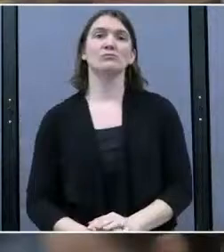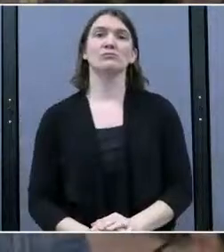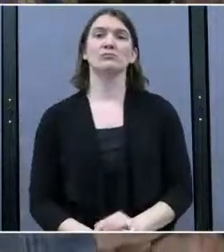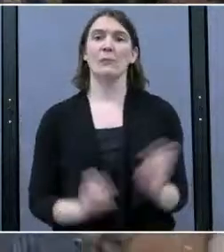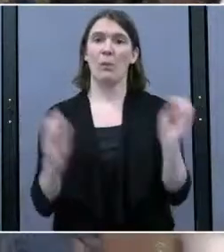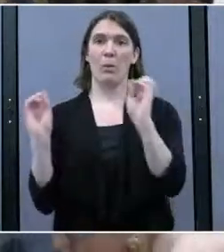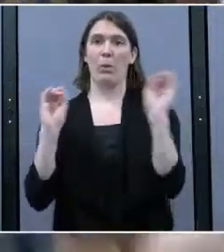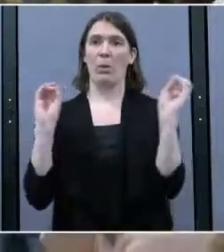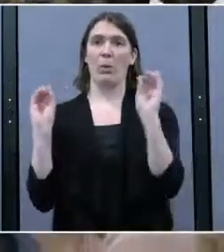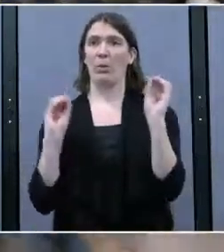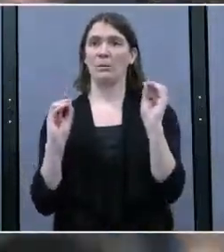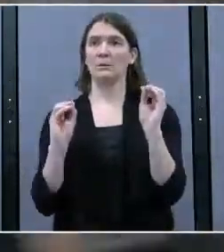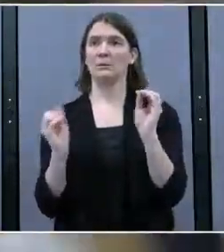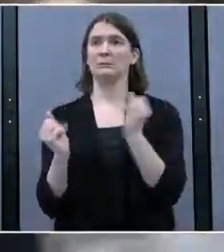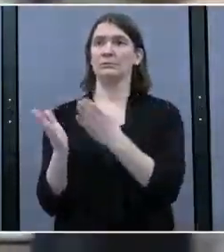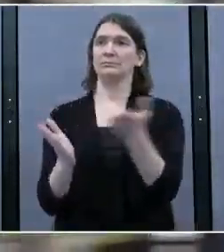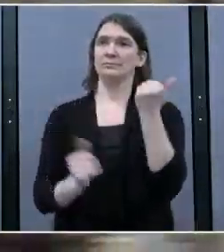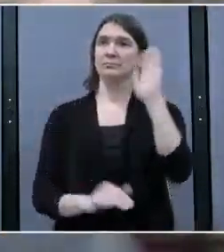Cyrus?